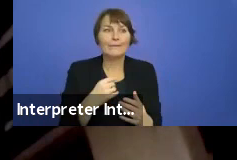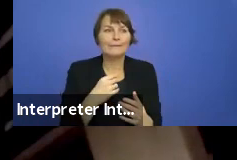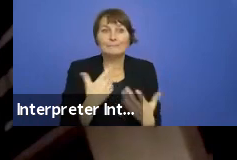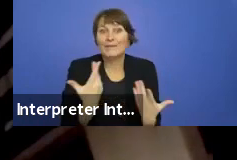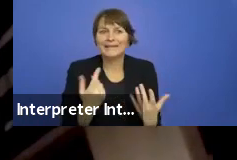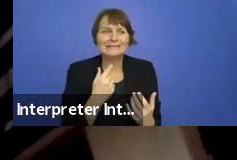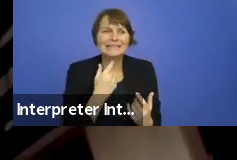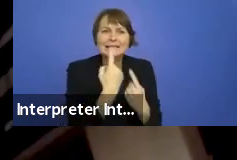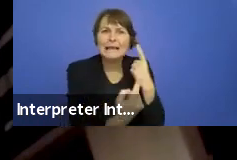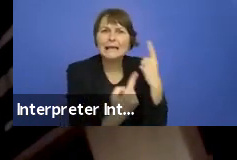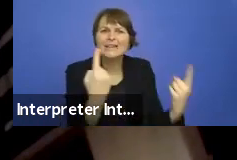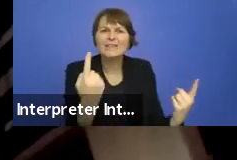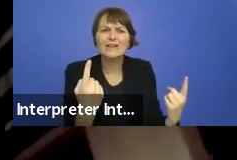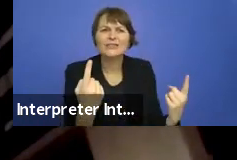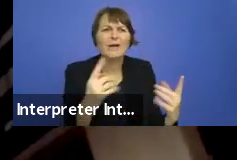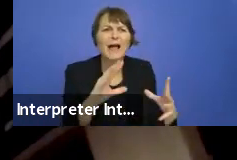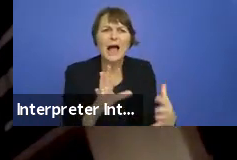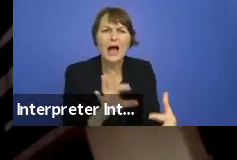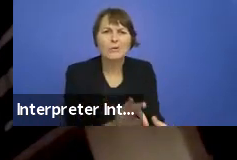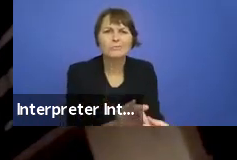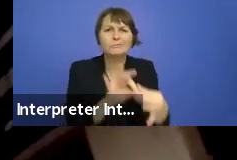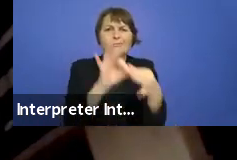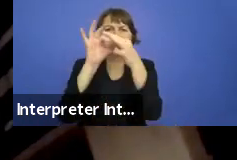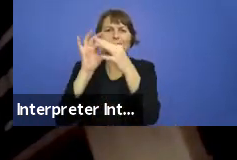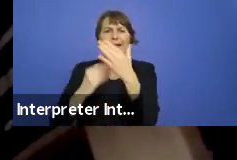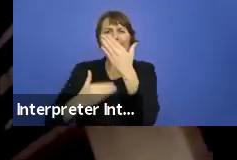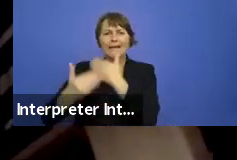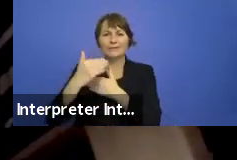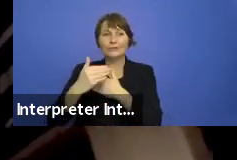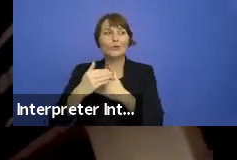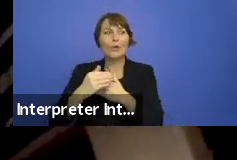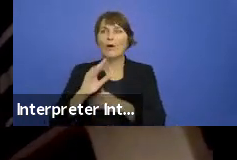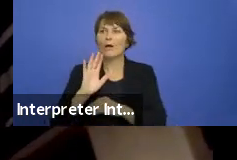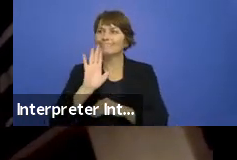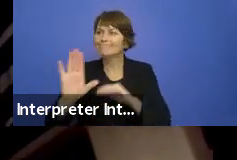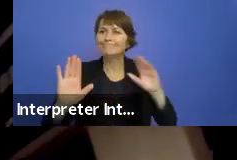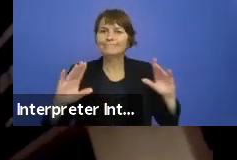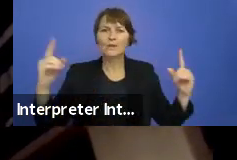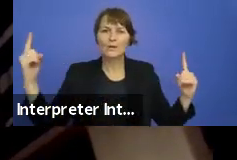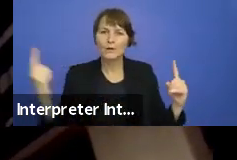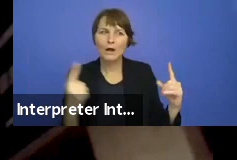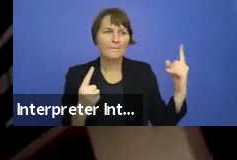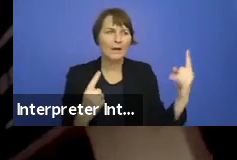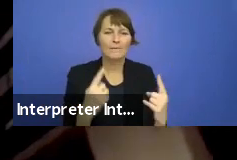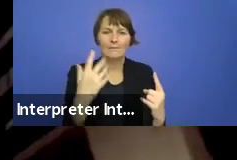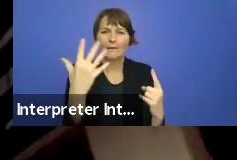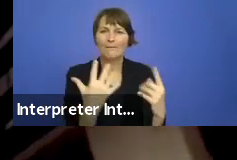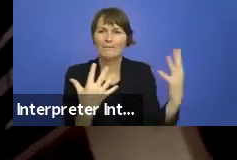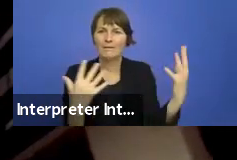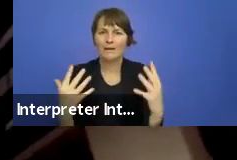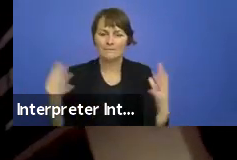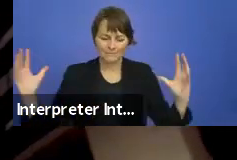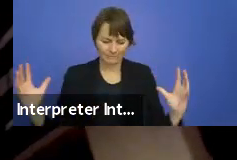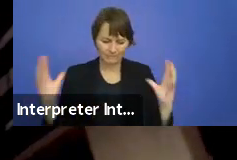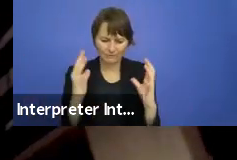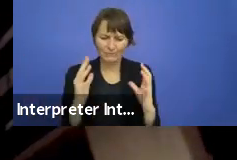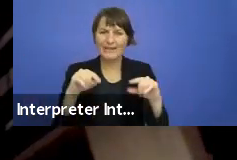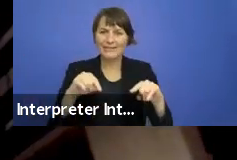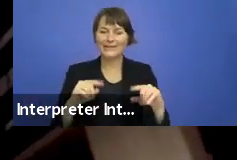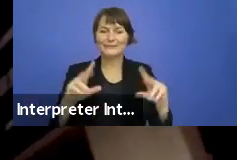In other words, how do we live together in this new world? So suddenly I find myself with a new mission.